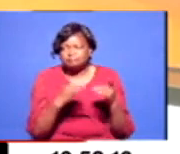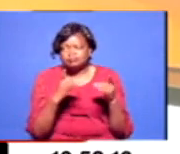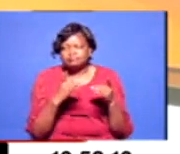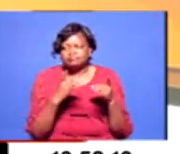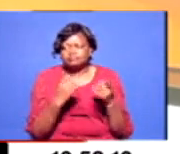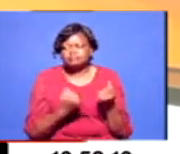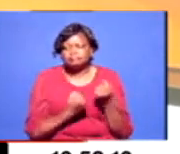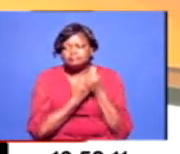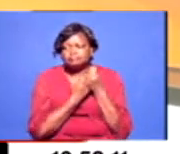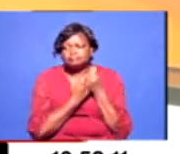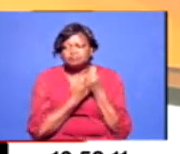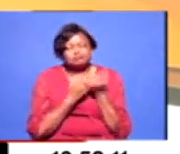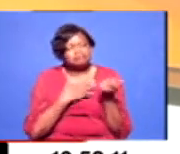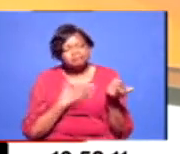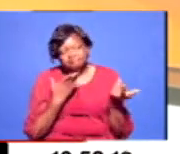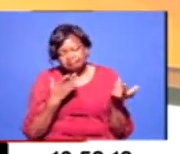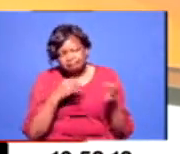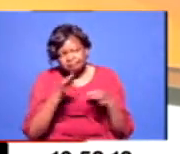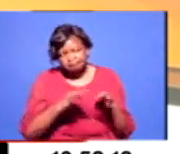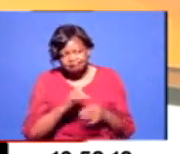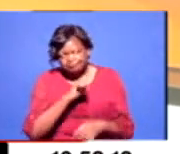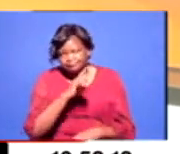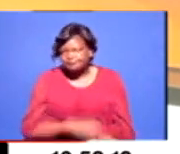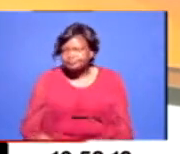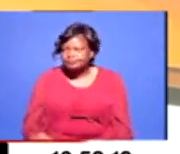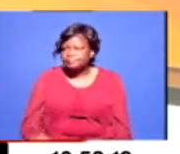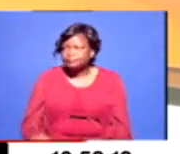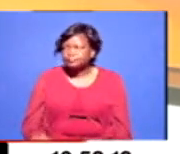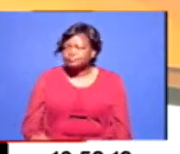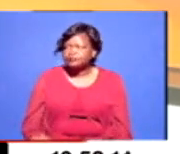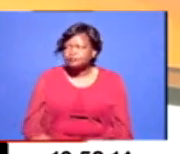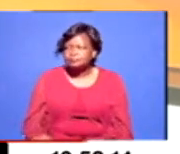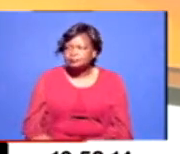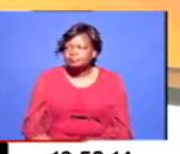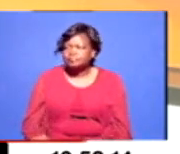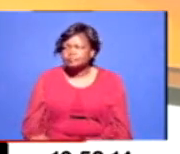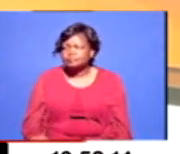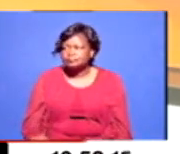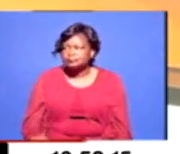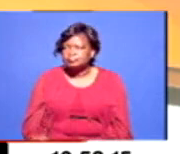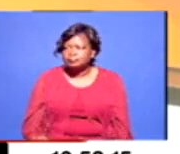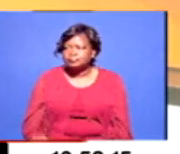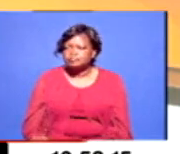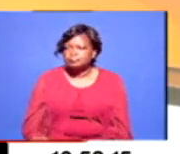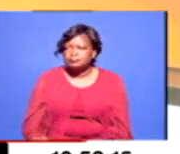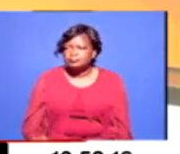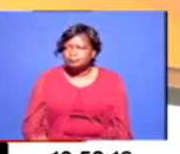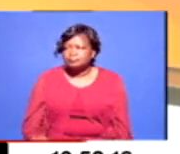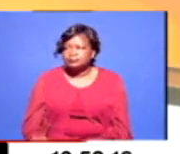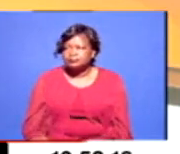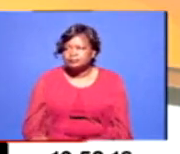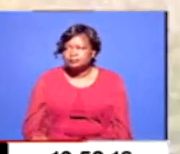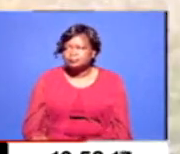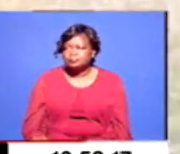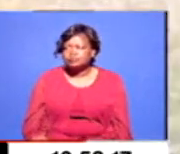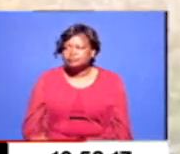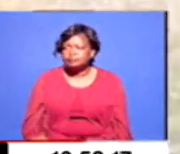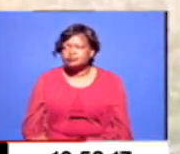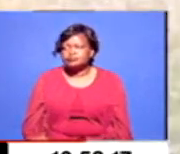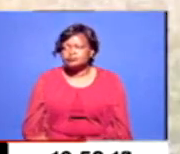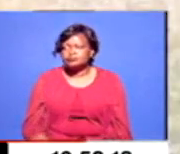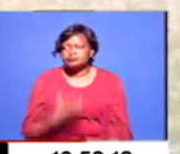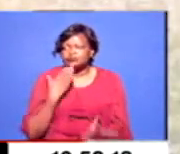the arm. Kindly. You think your camera is camera two? Yes. Thank you so much. For those